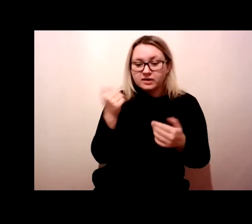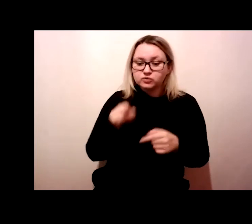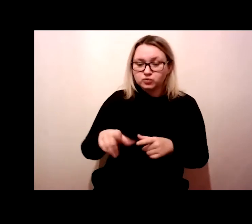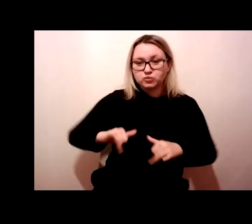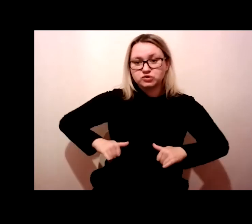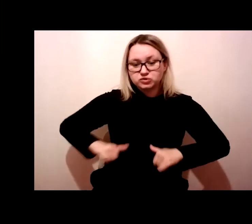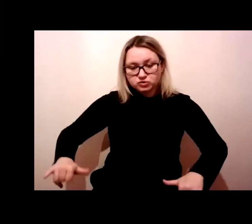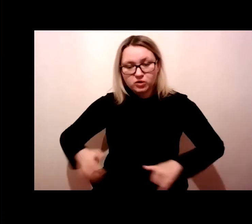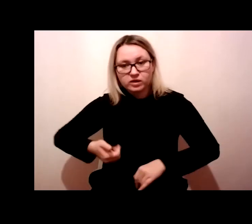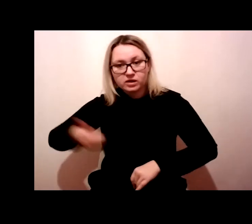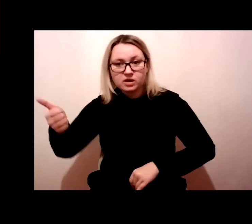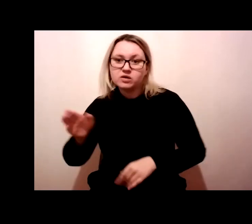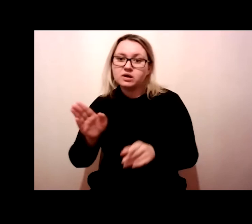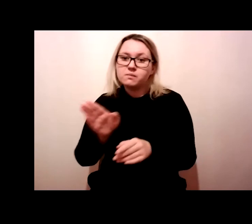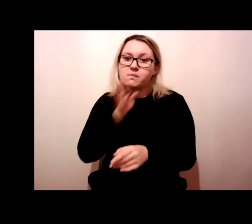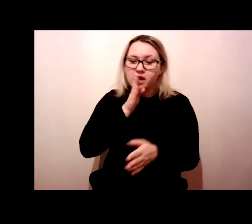and